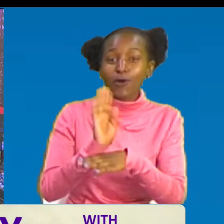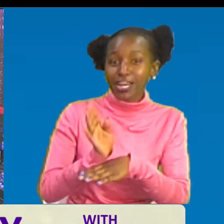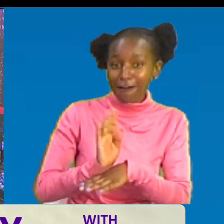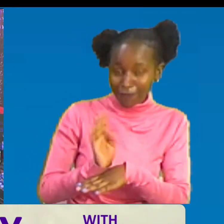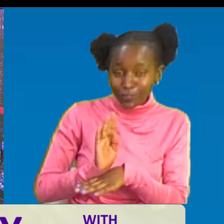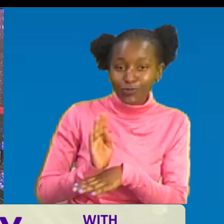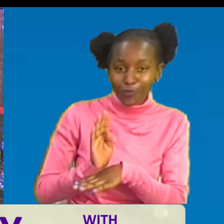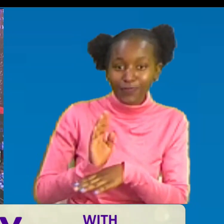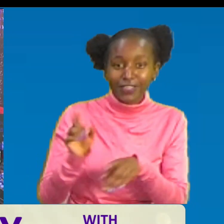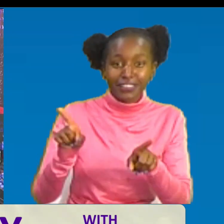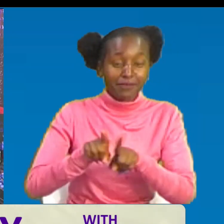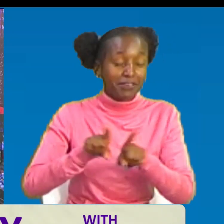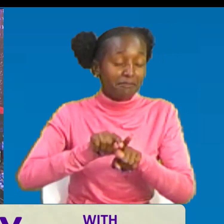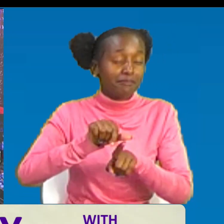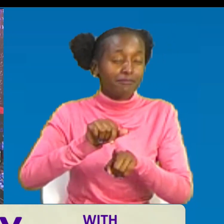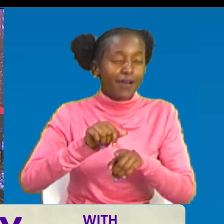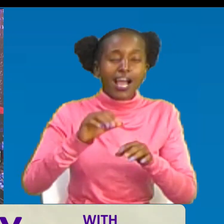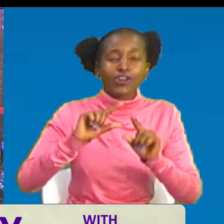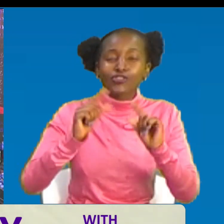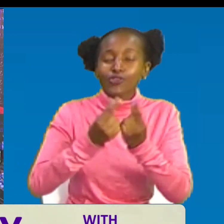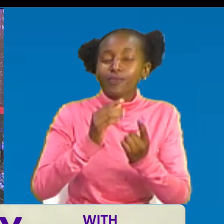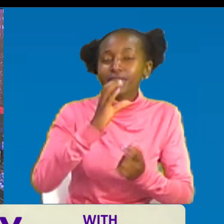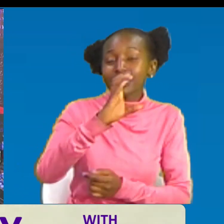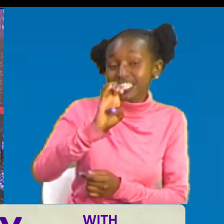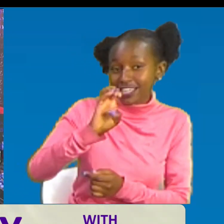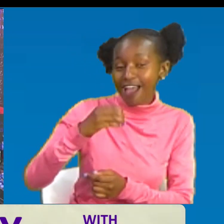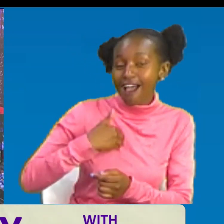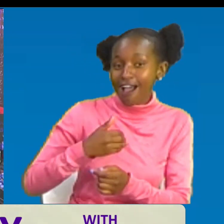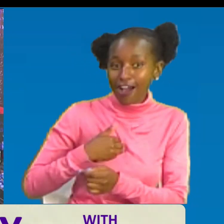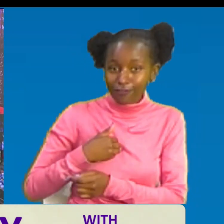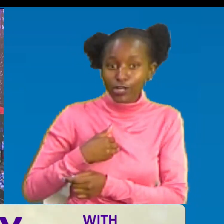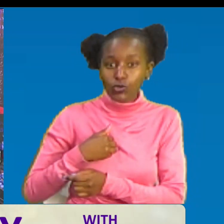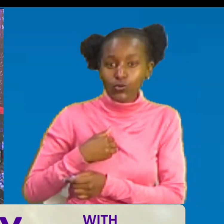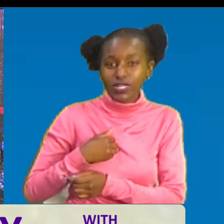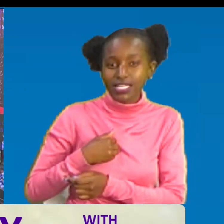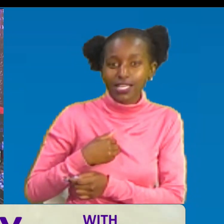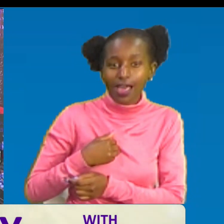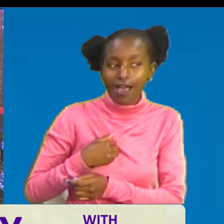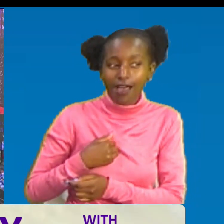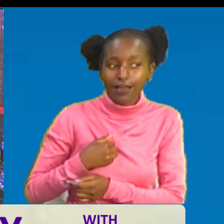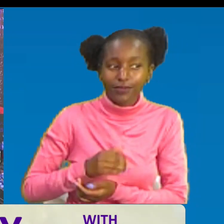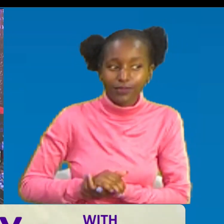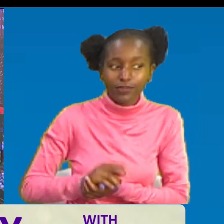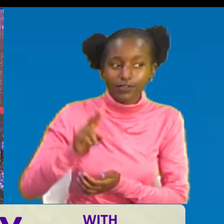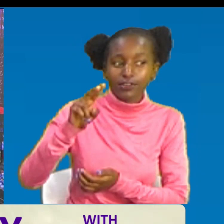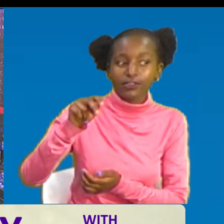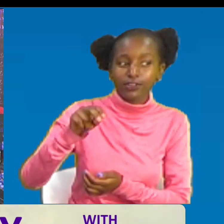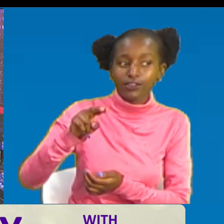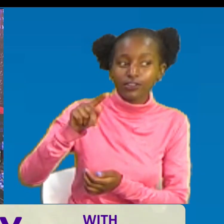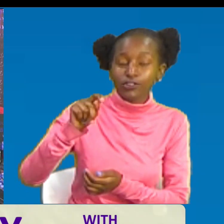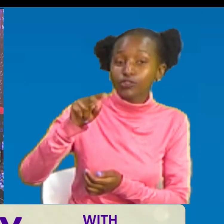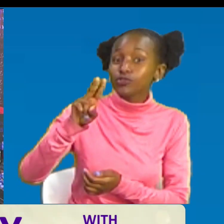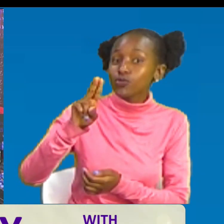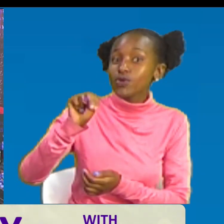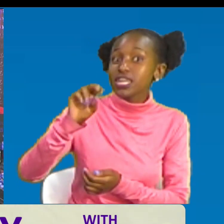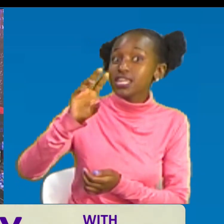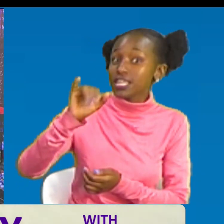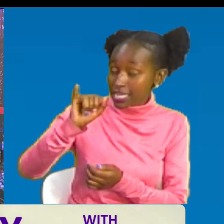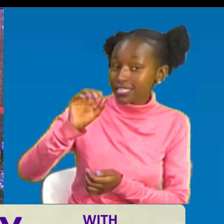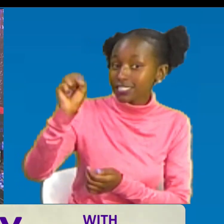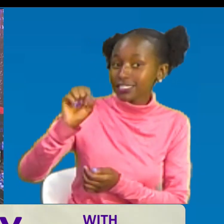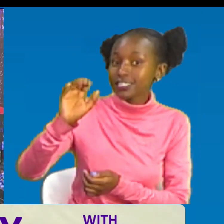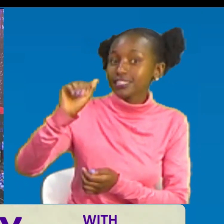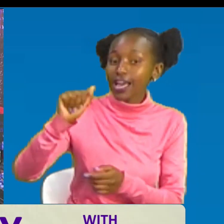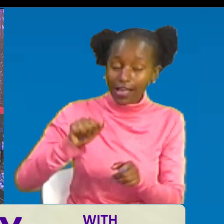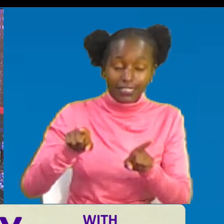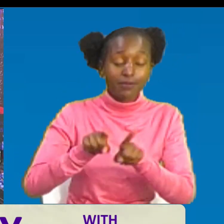Group E, Tunisia alongside Mali. Then we have South Africa also alongside Namibia, finishing off in